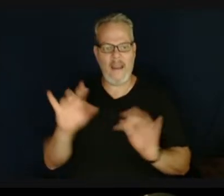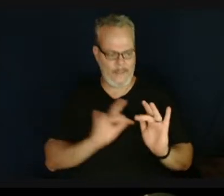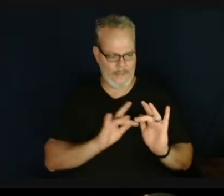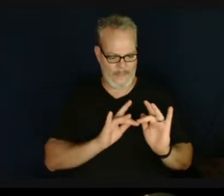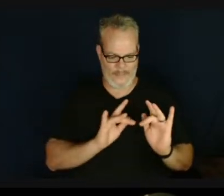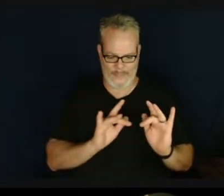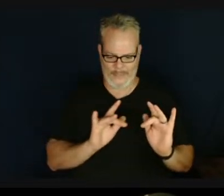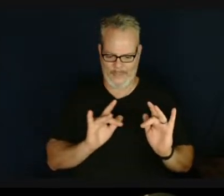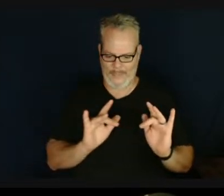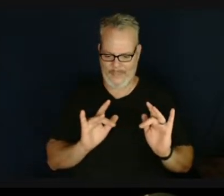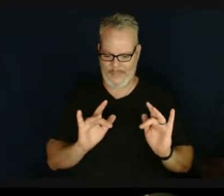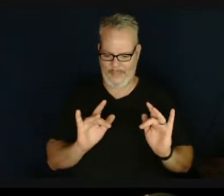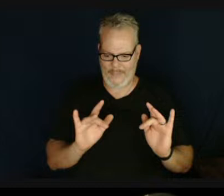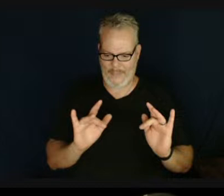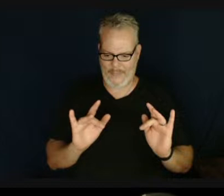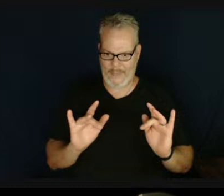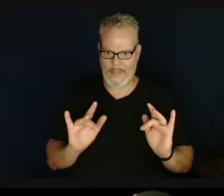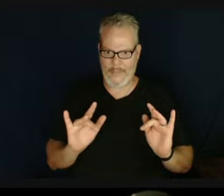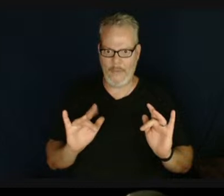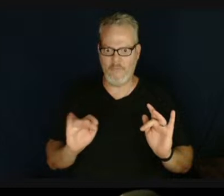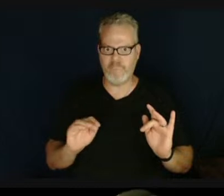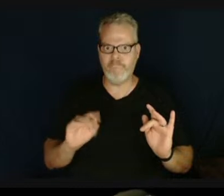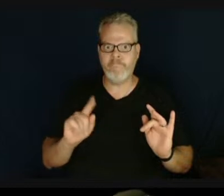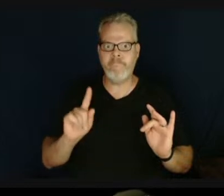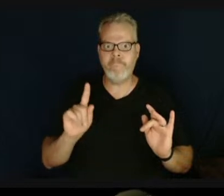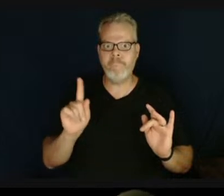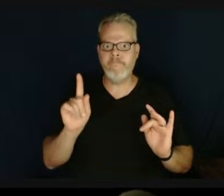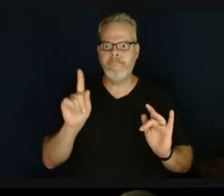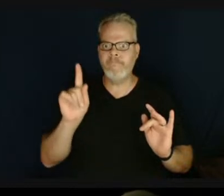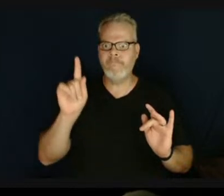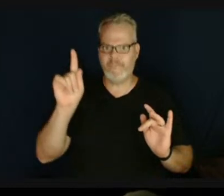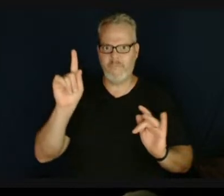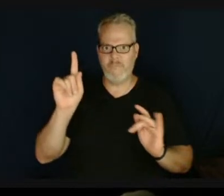longer in that case, ramps up to peak